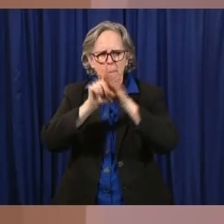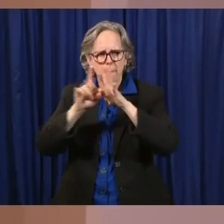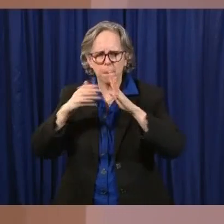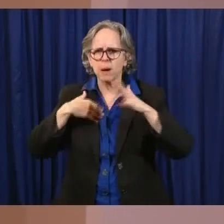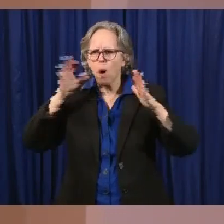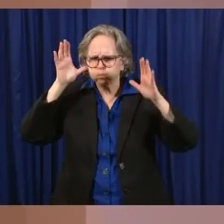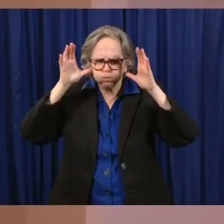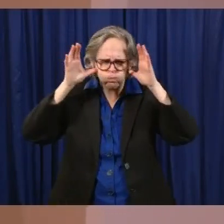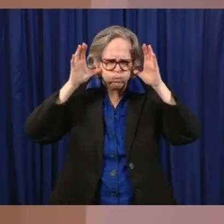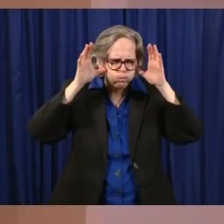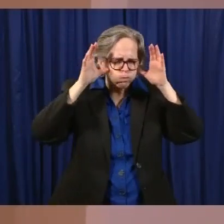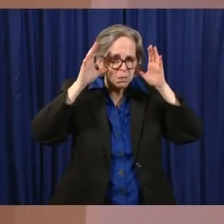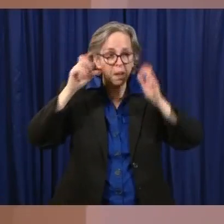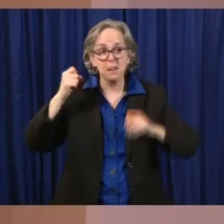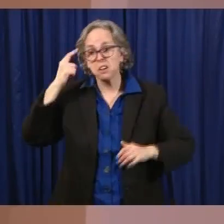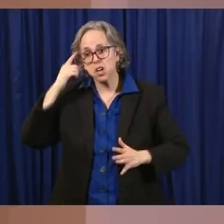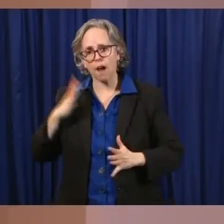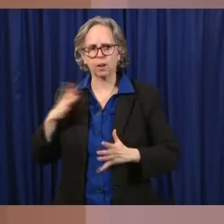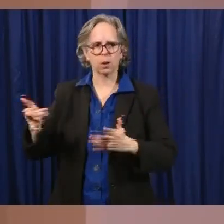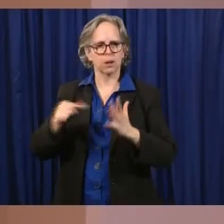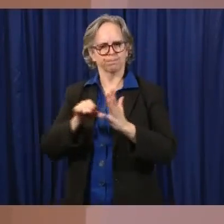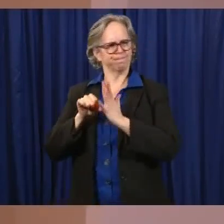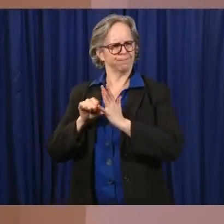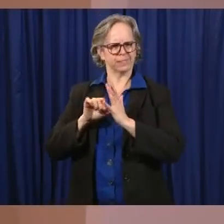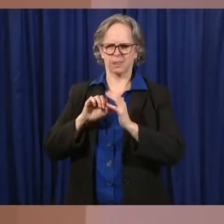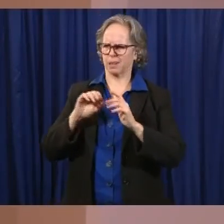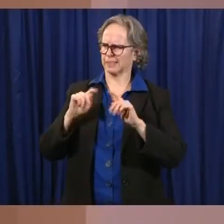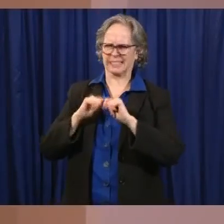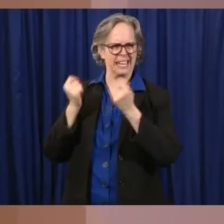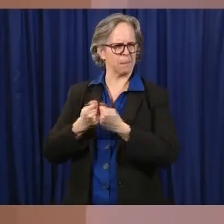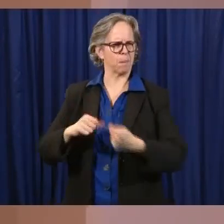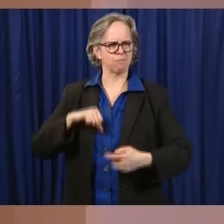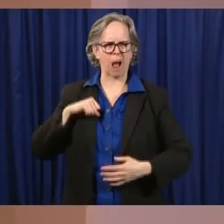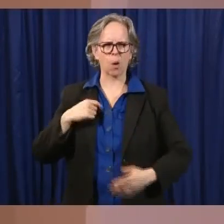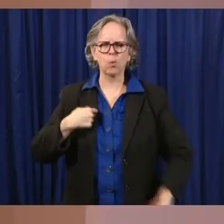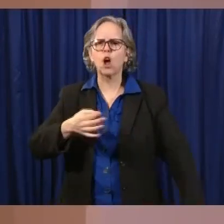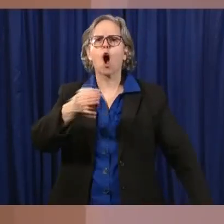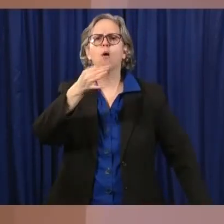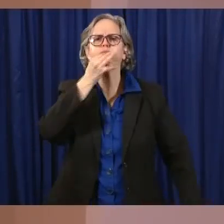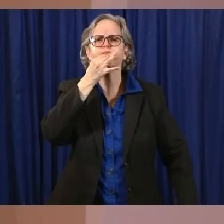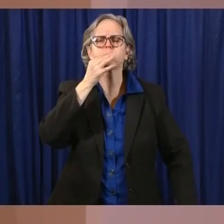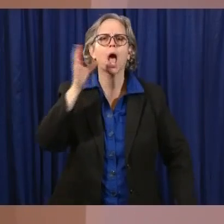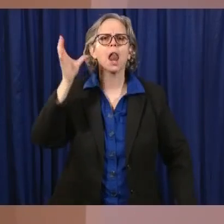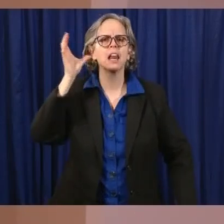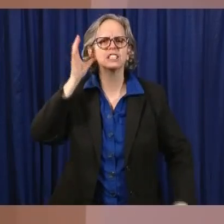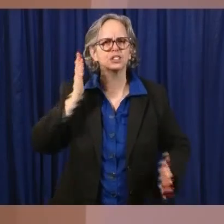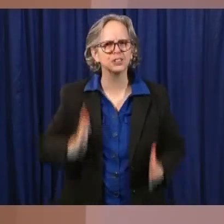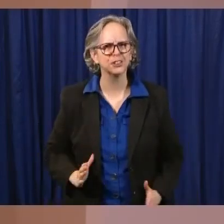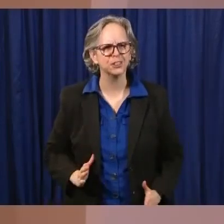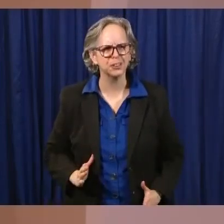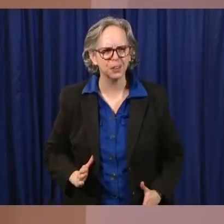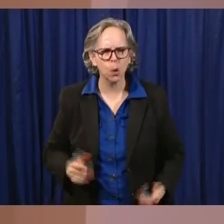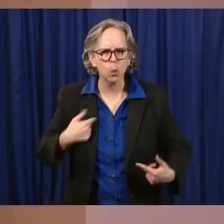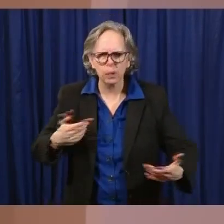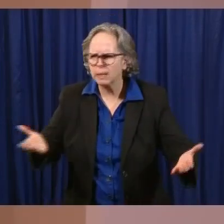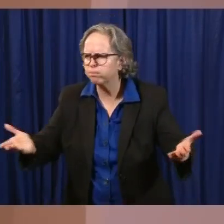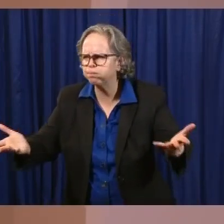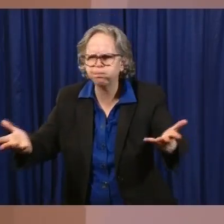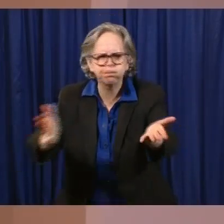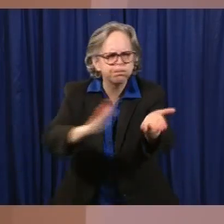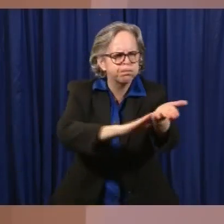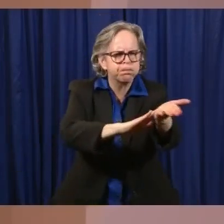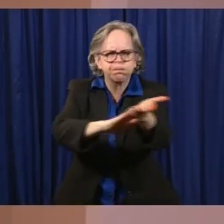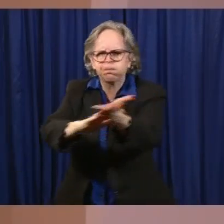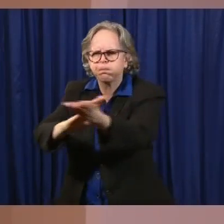prides our team on is that we listen. We're good listeners. We try to seek input from everywhere we can to make good, sound decisions,